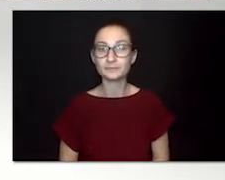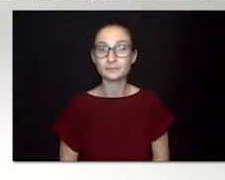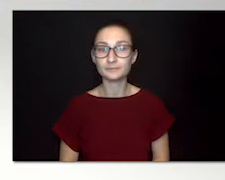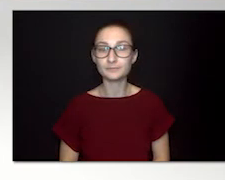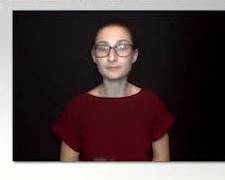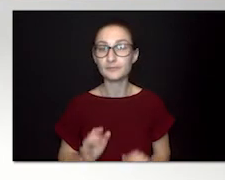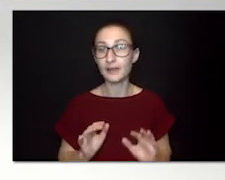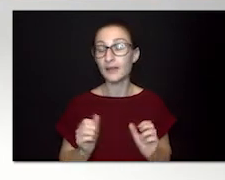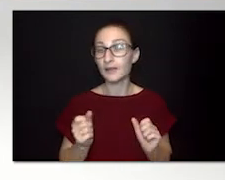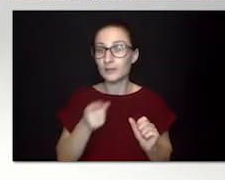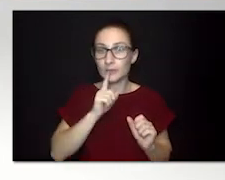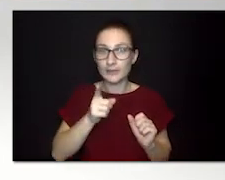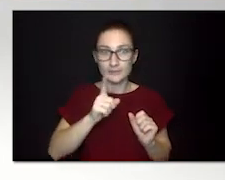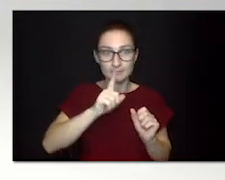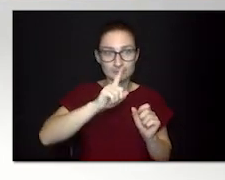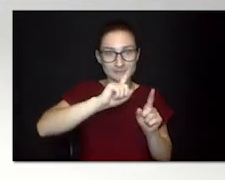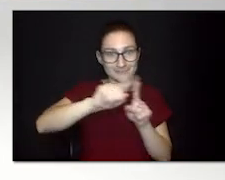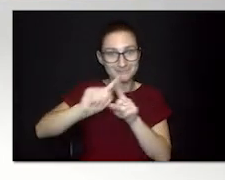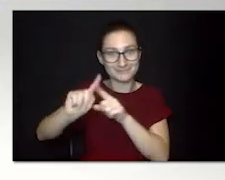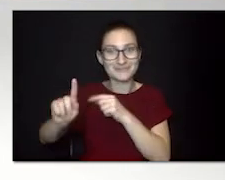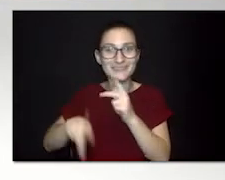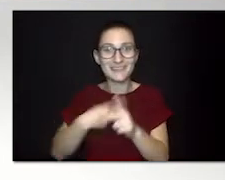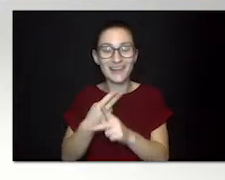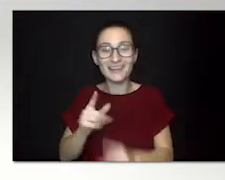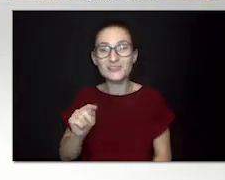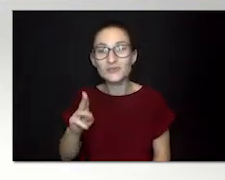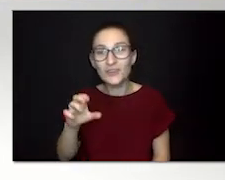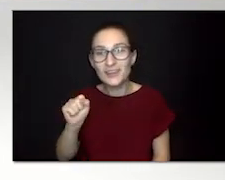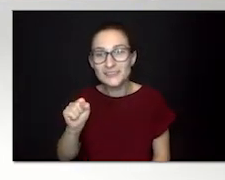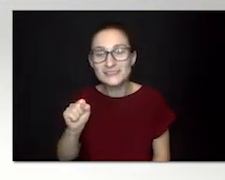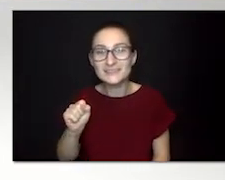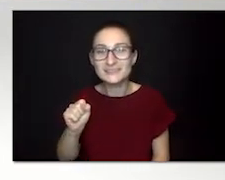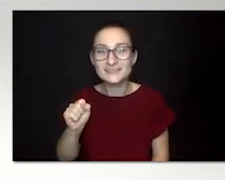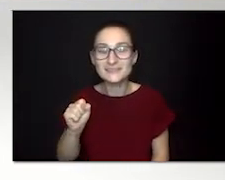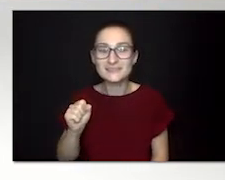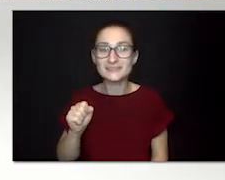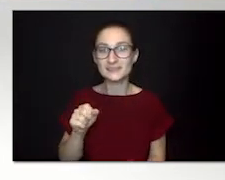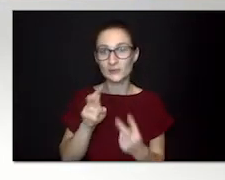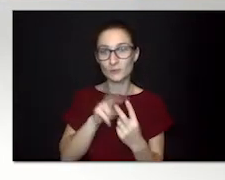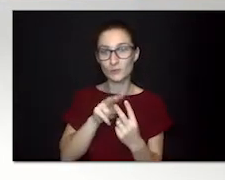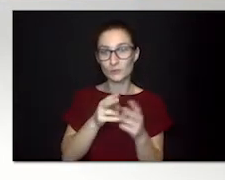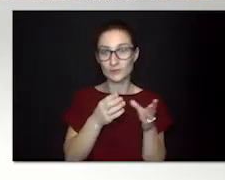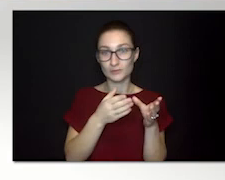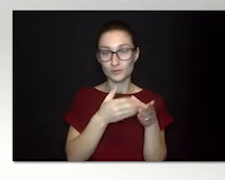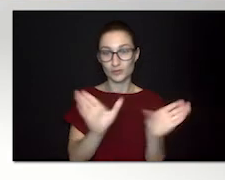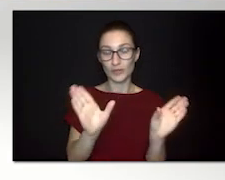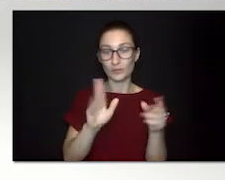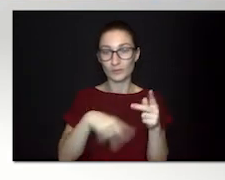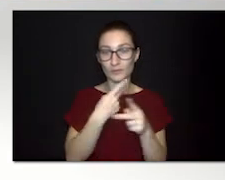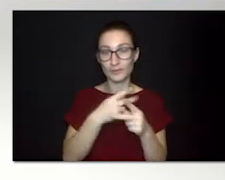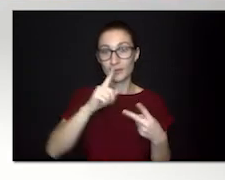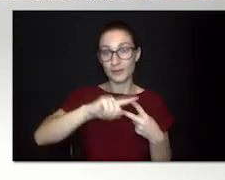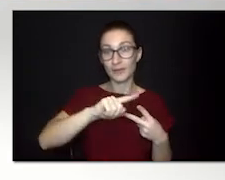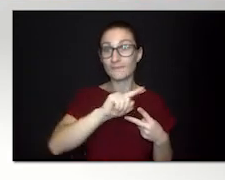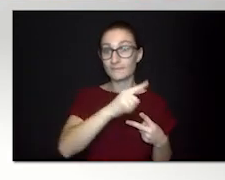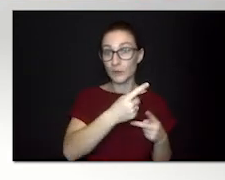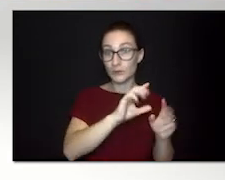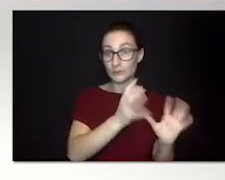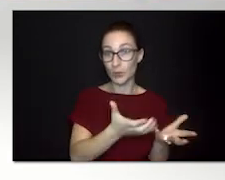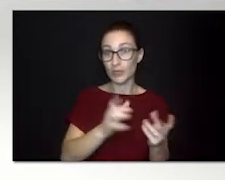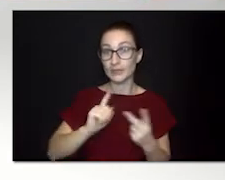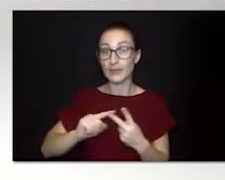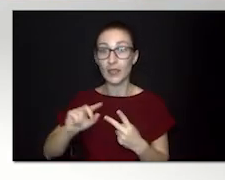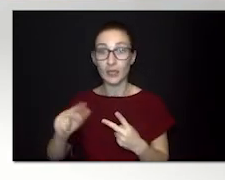of special needs trust. There's a lot of types of trust, but there are two kind of general types of special needs trust. One is a